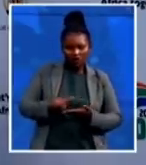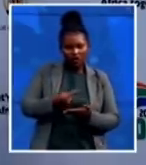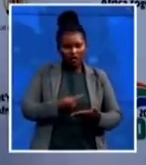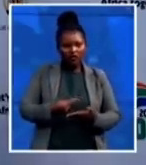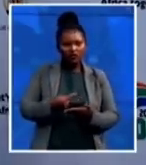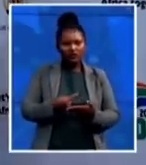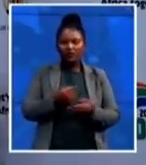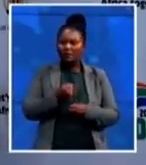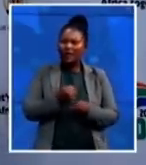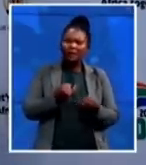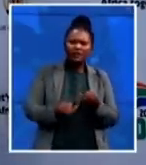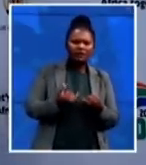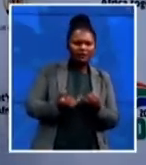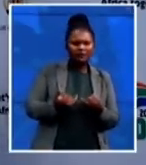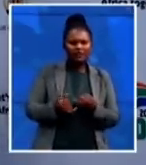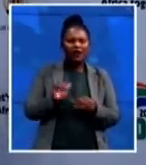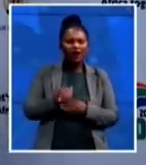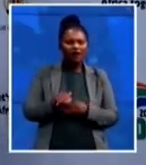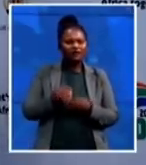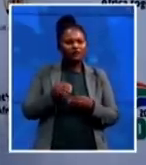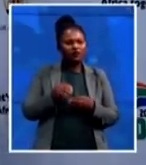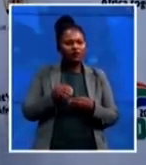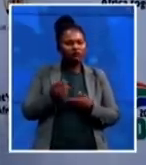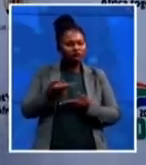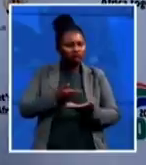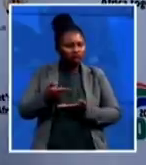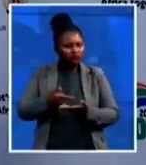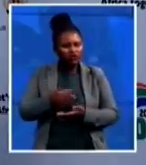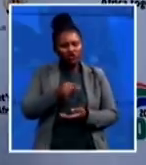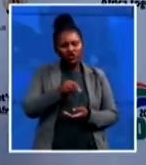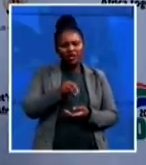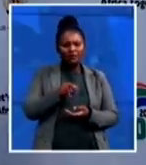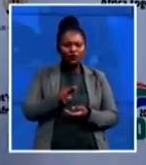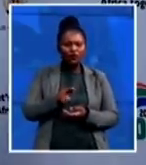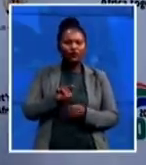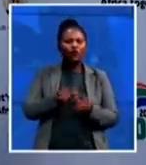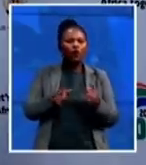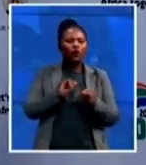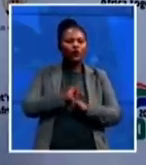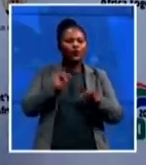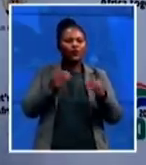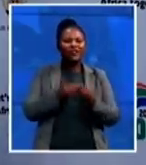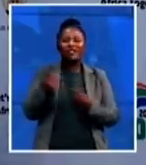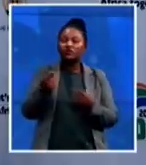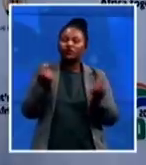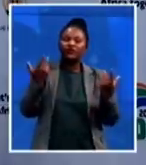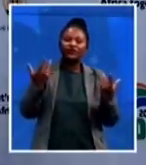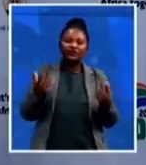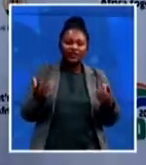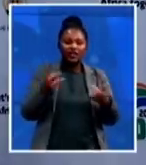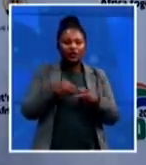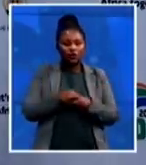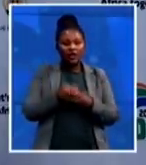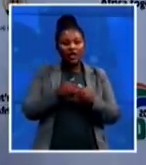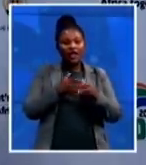negotiations, left GNU, but the major thing he did, together with our leaders, was to agree on a